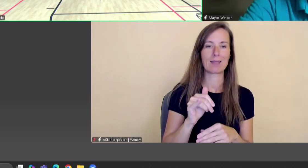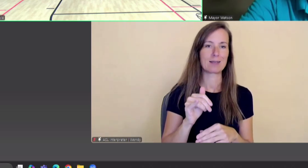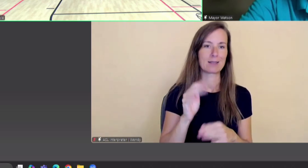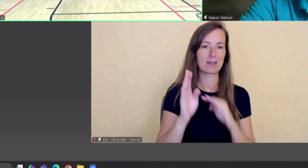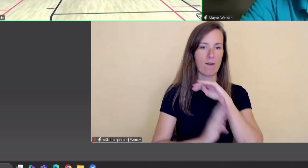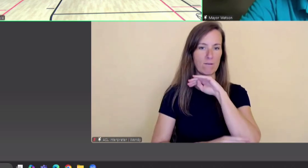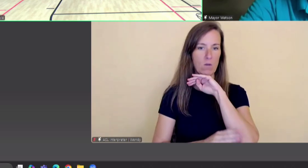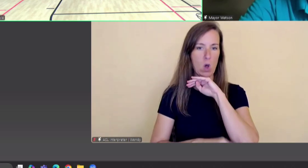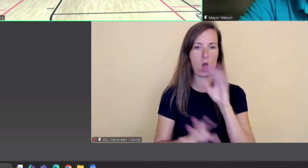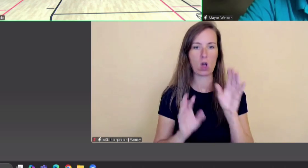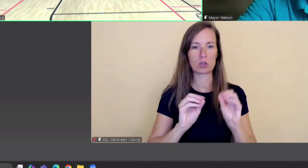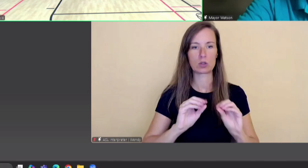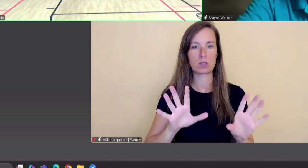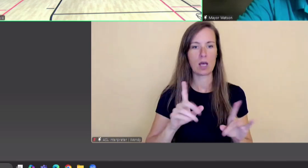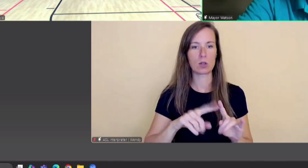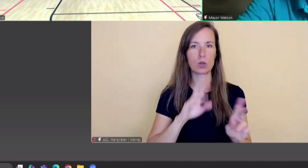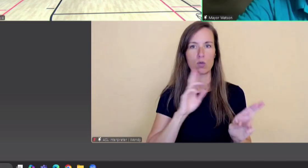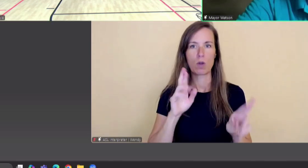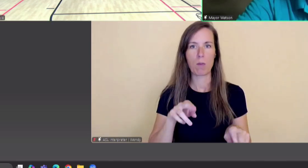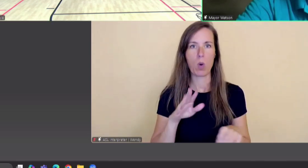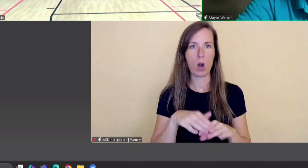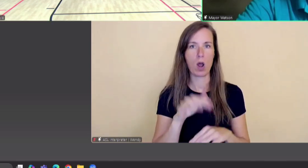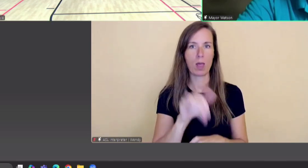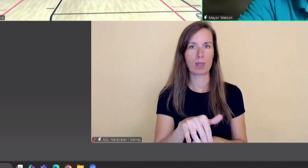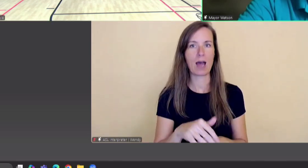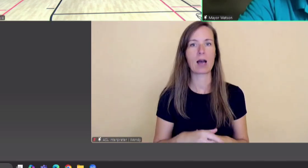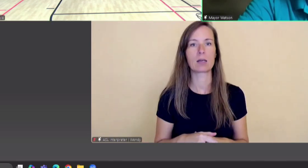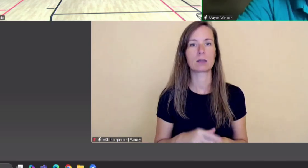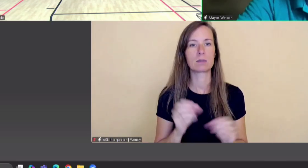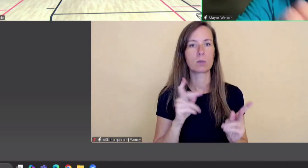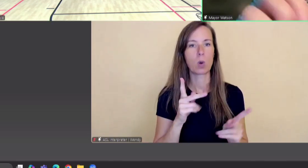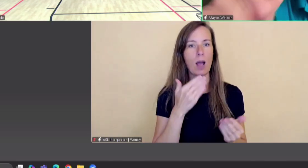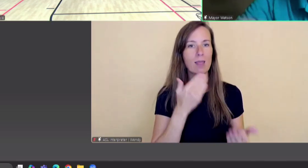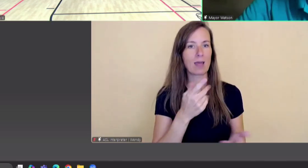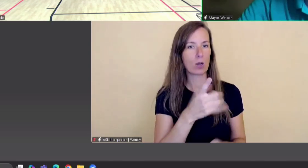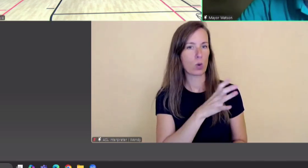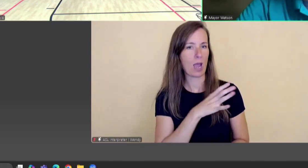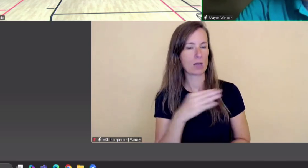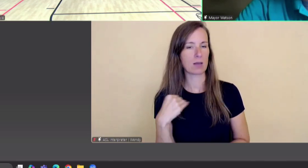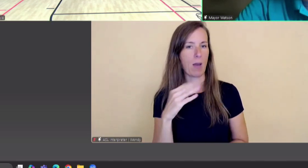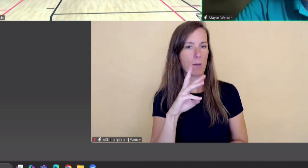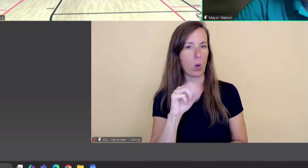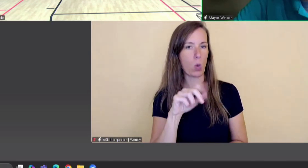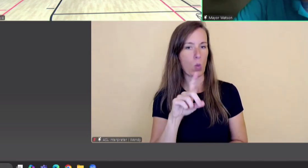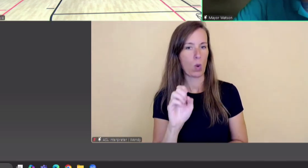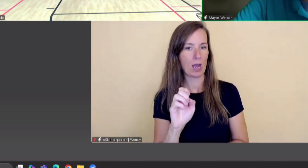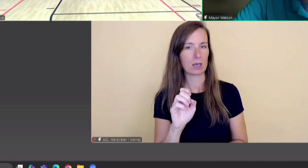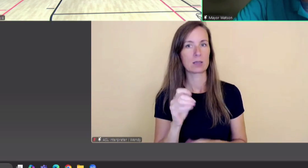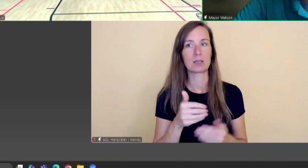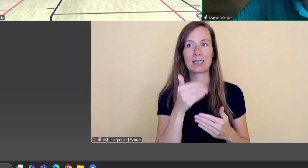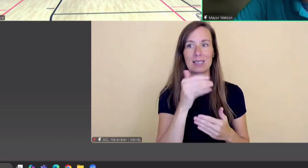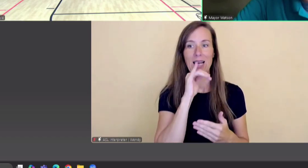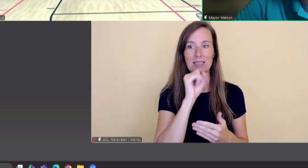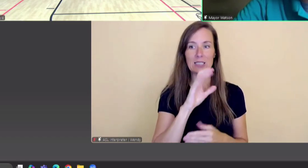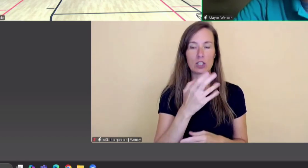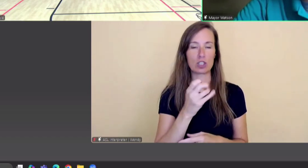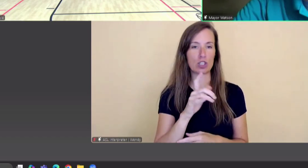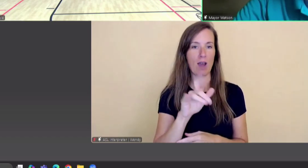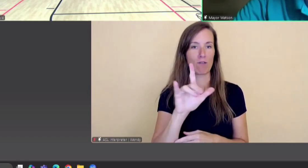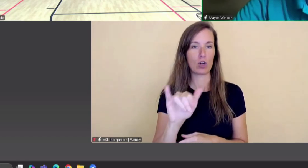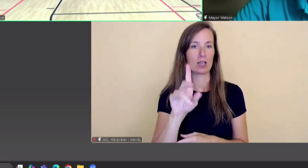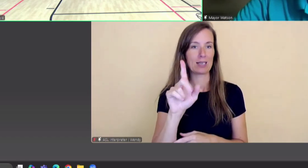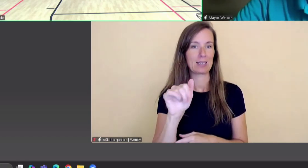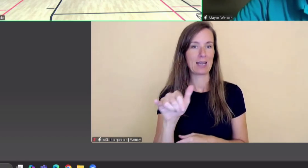that. All right, thank you, Council Member Wade. Next is the Cheverly Day Committee.